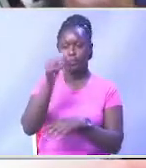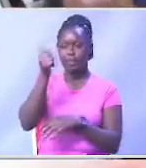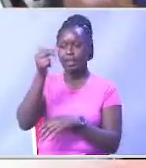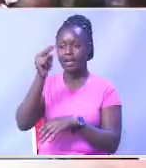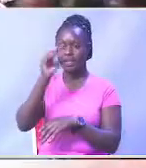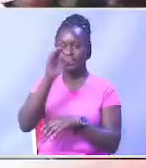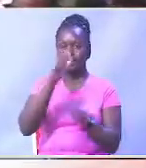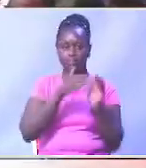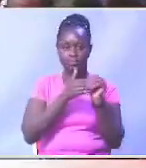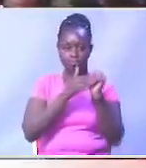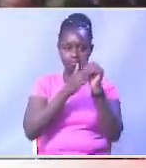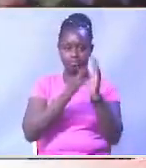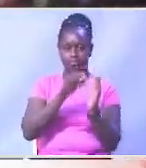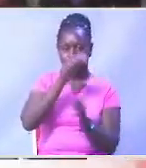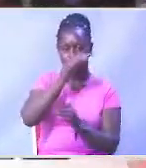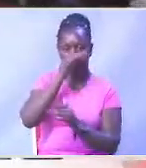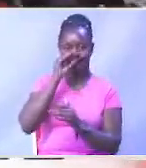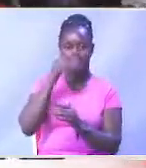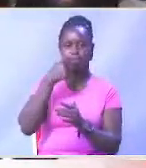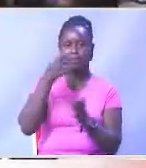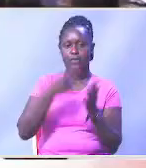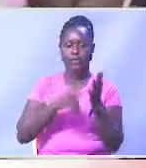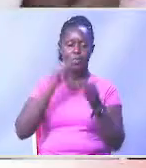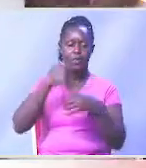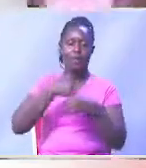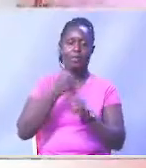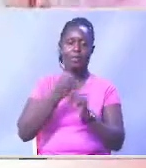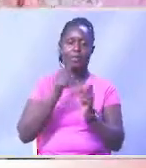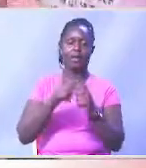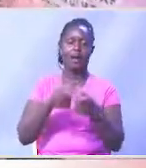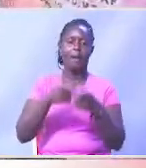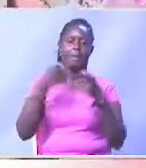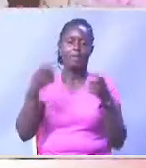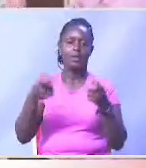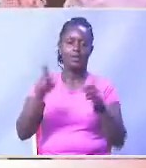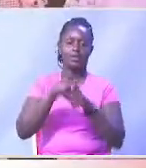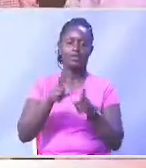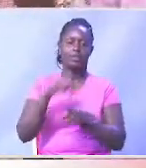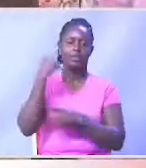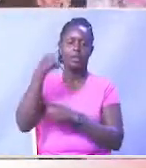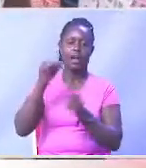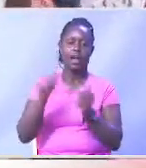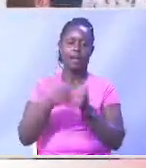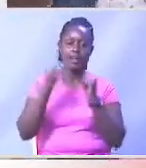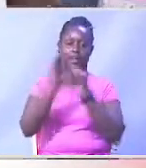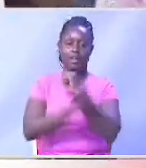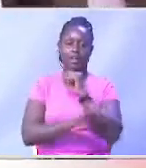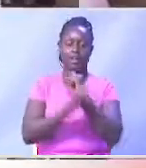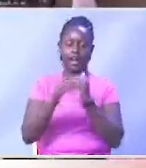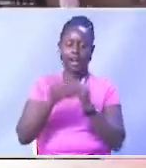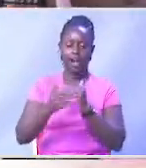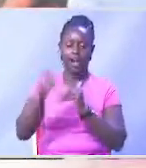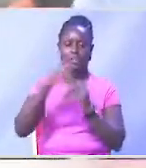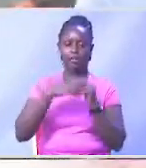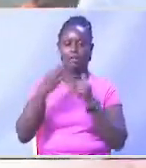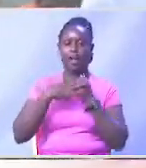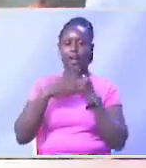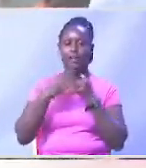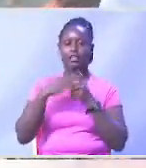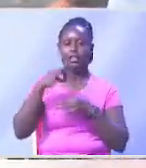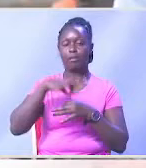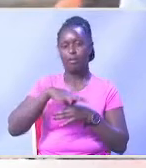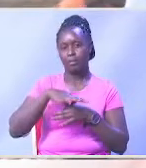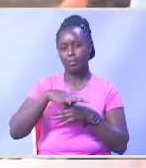that he will be making a major announcement that will change the political landscape in the country ahead of the August polls. Kwa hivyo